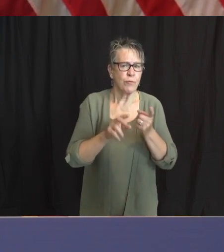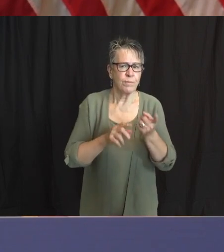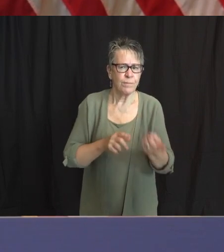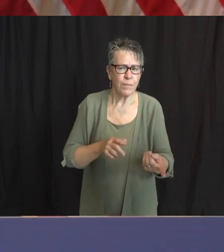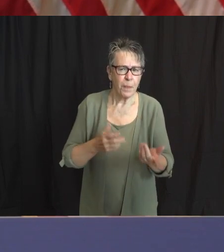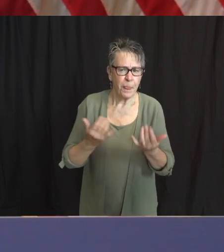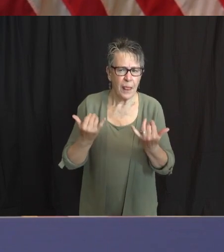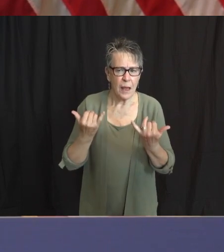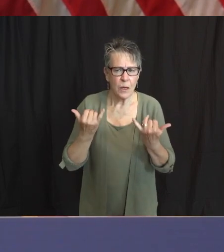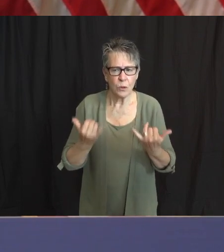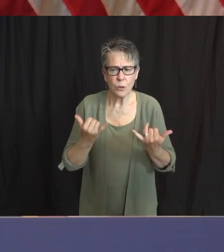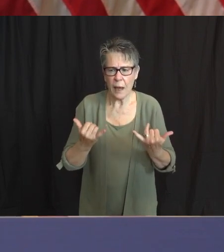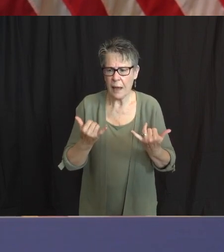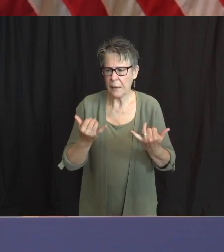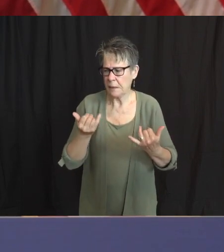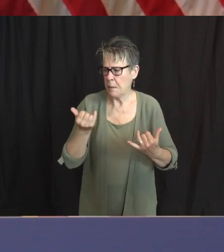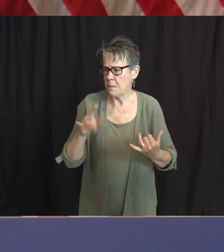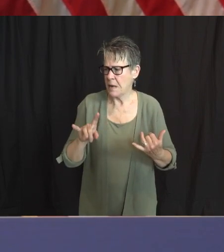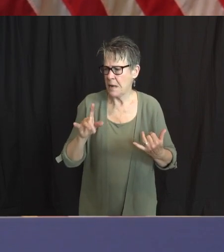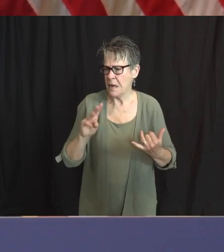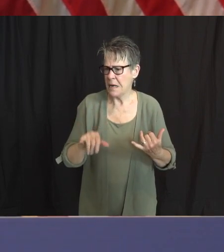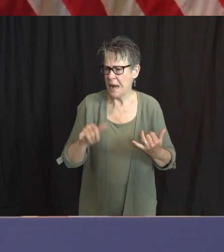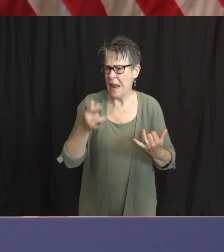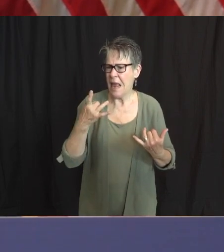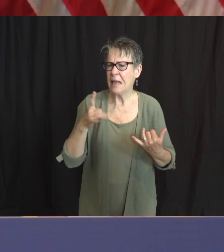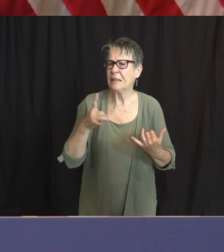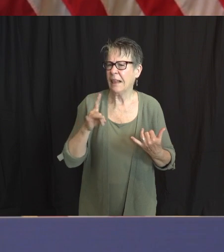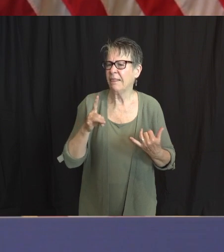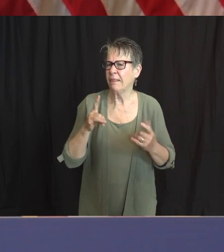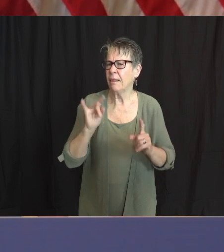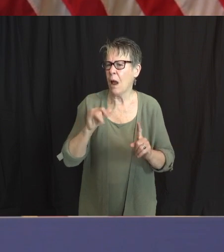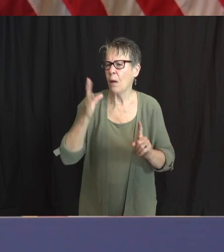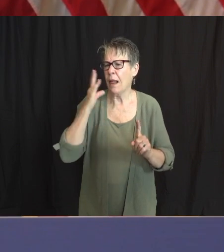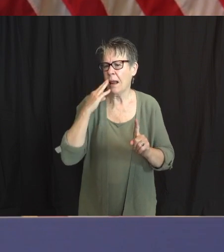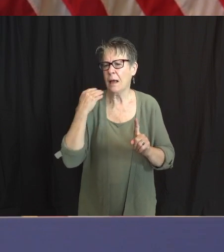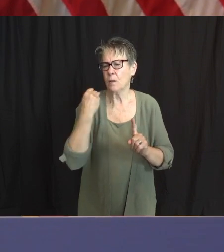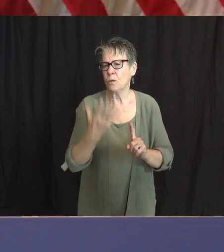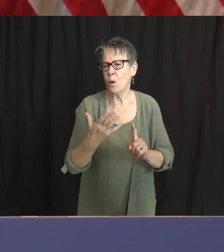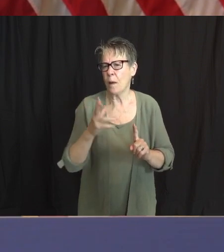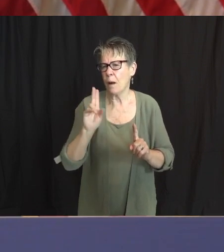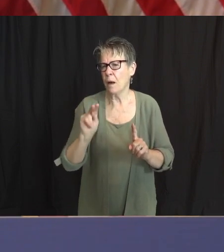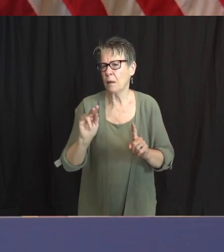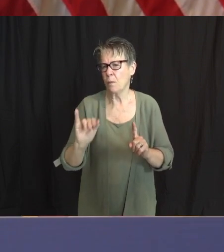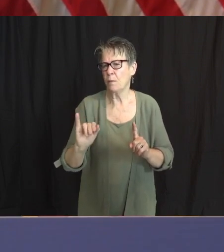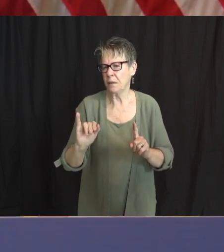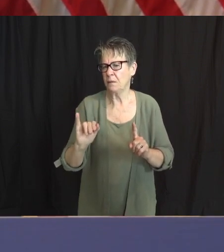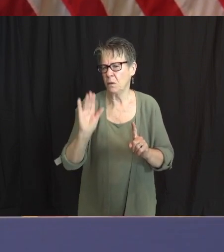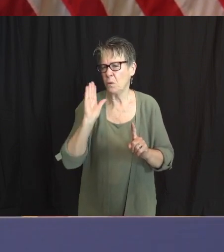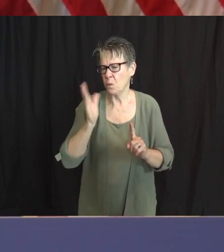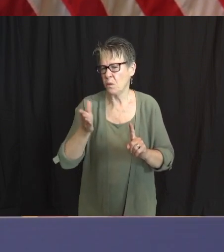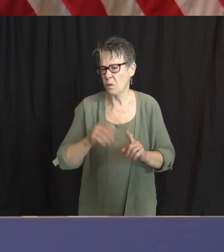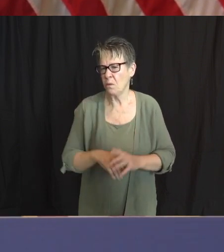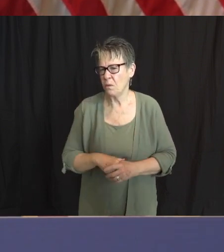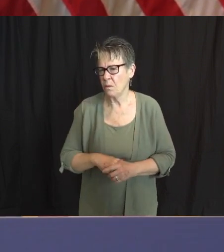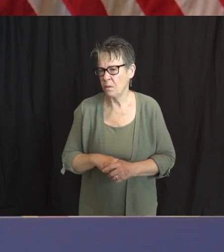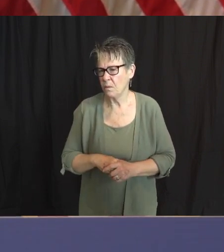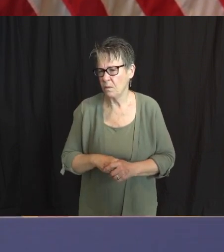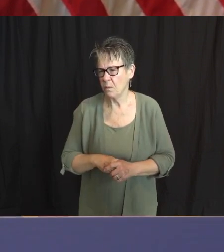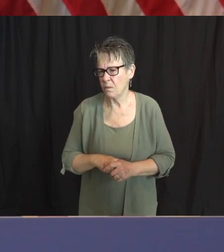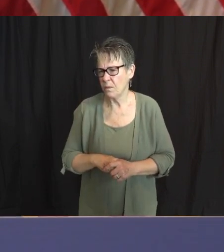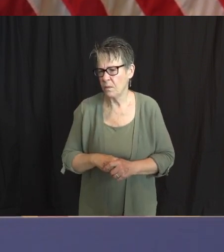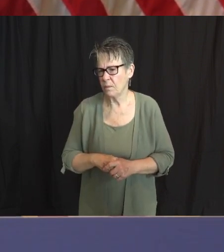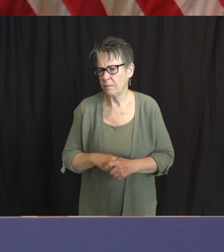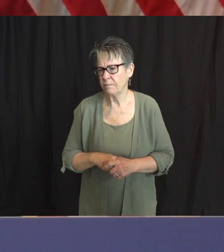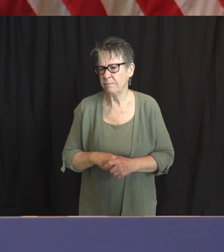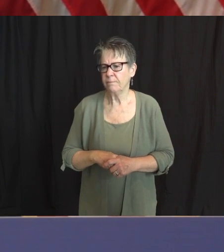okay? So we'll come back to you on that. I think, Matt, and I'd ask Judy to see or Eddie if they have a